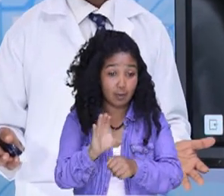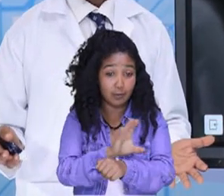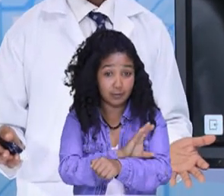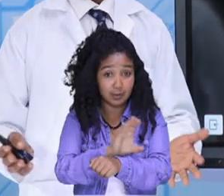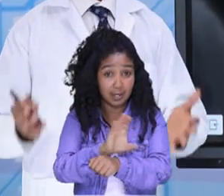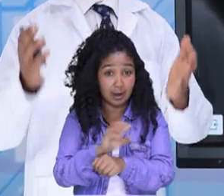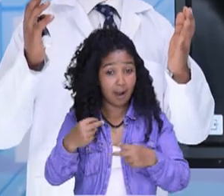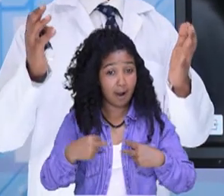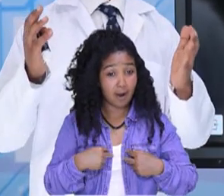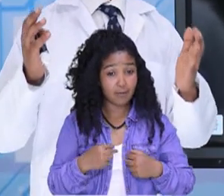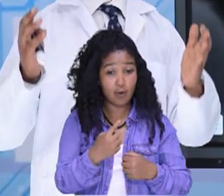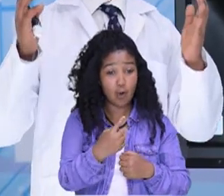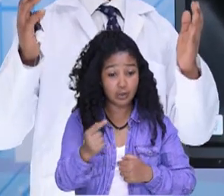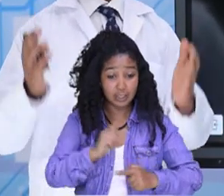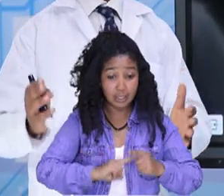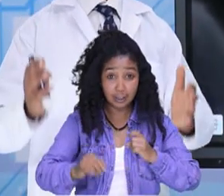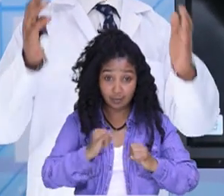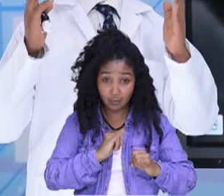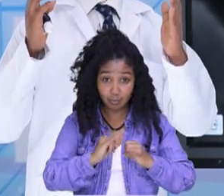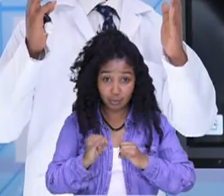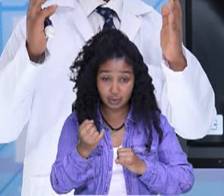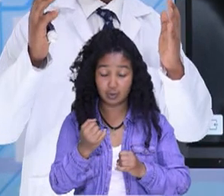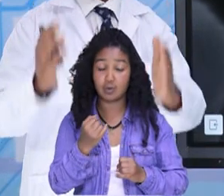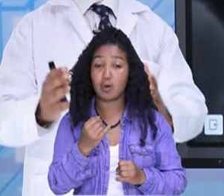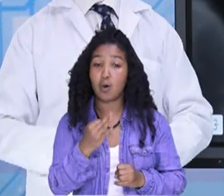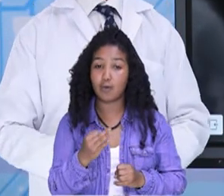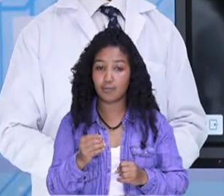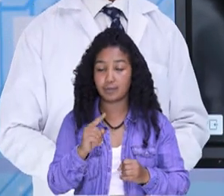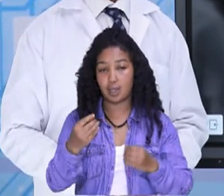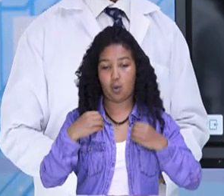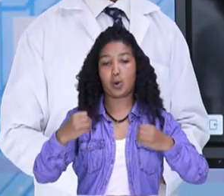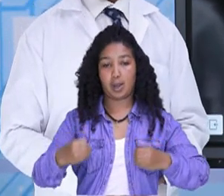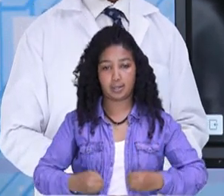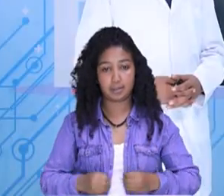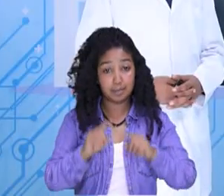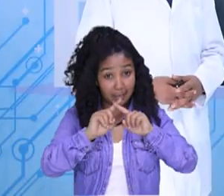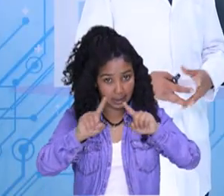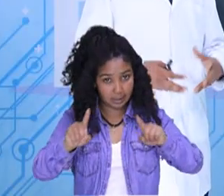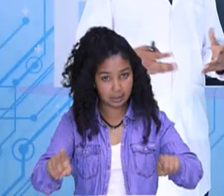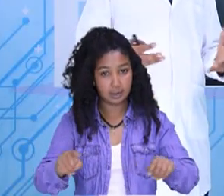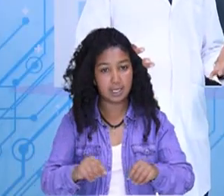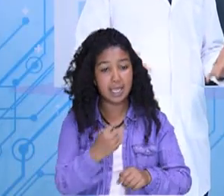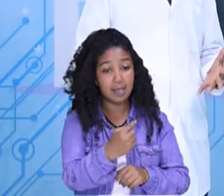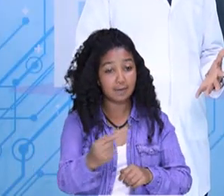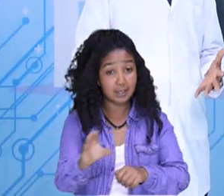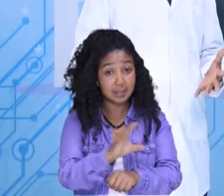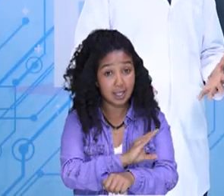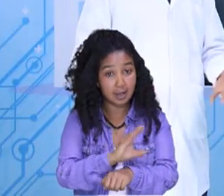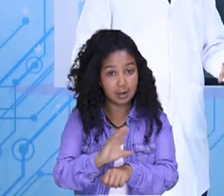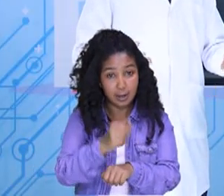cells have all genetic information of the organism. But every